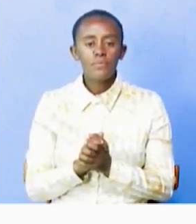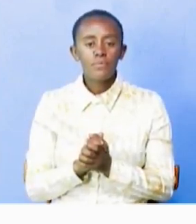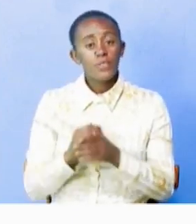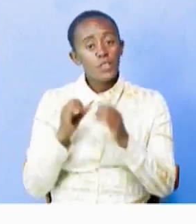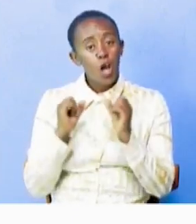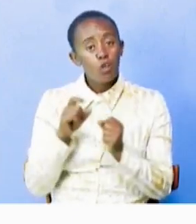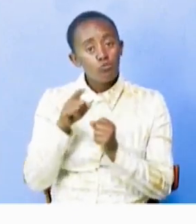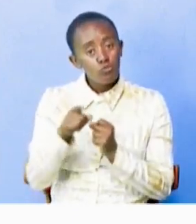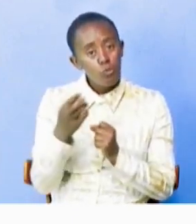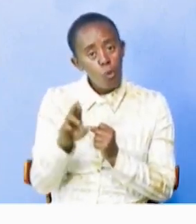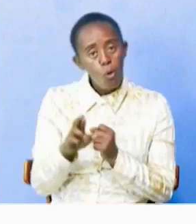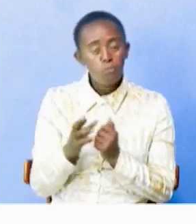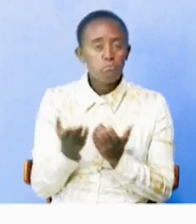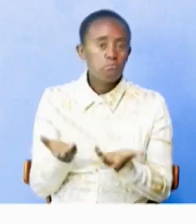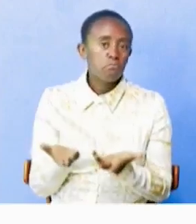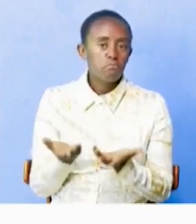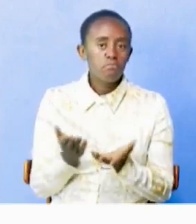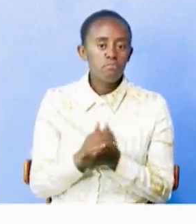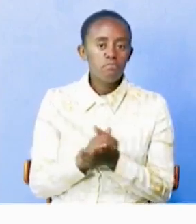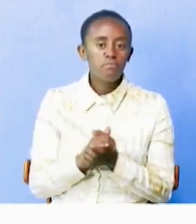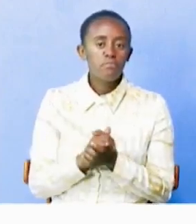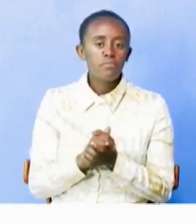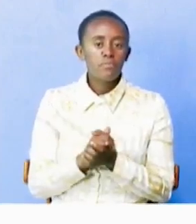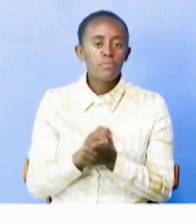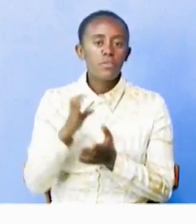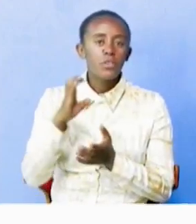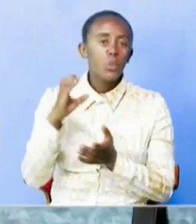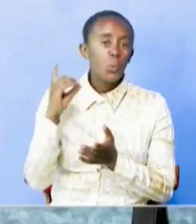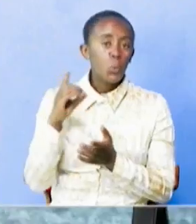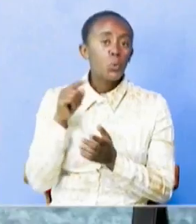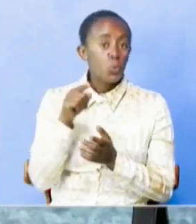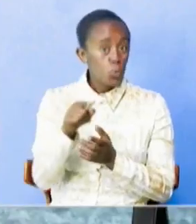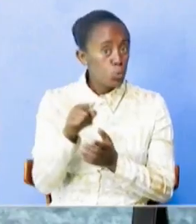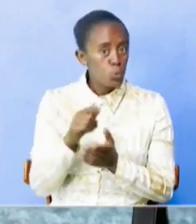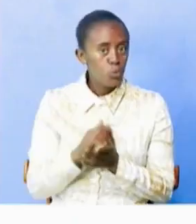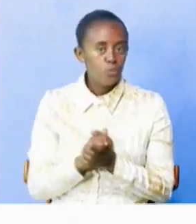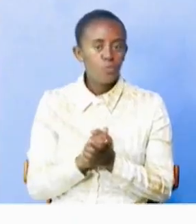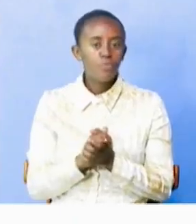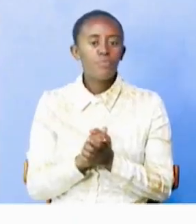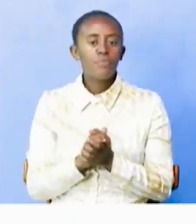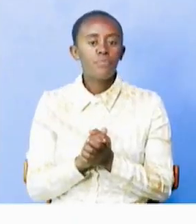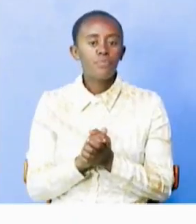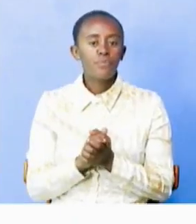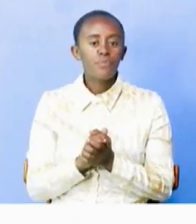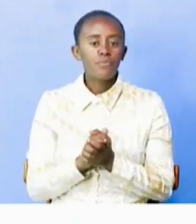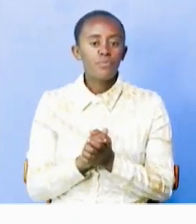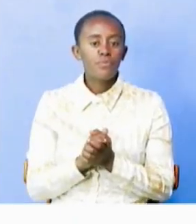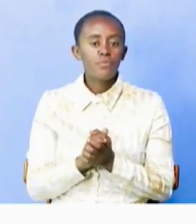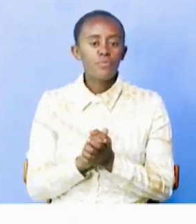Or it could be, could you? We could also use,